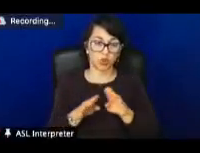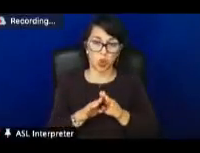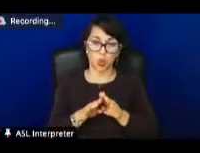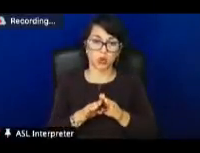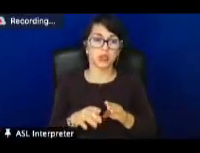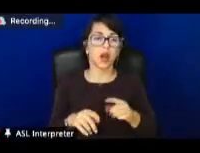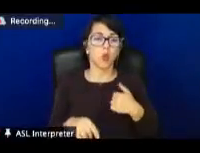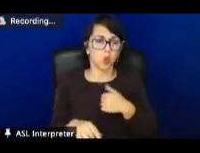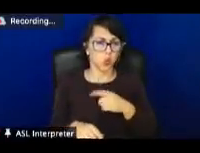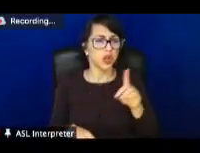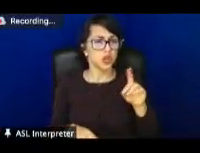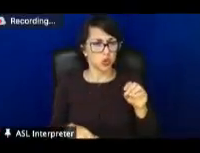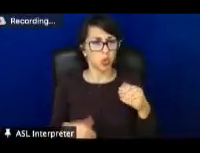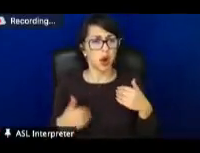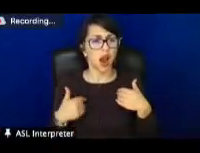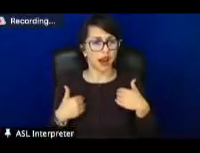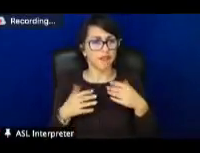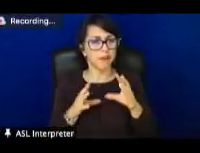scheduled for